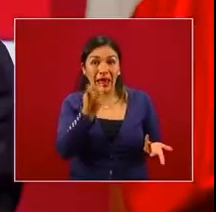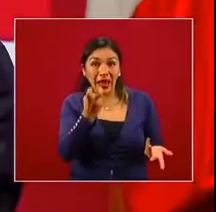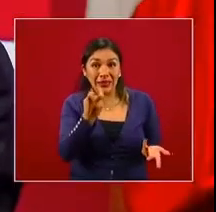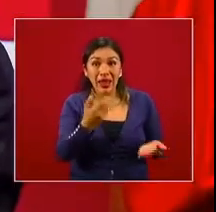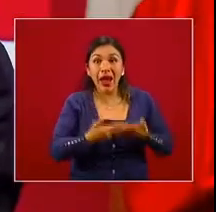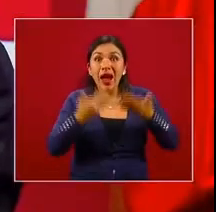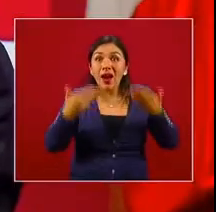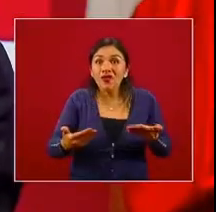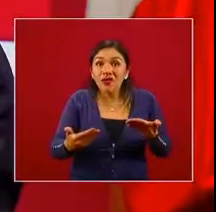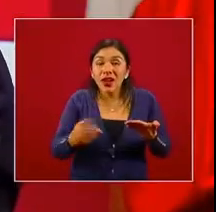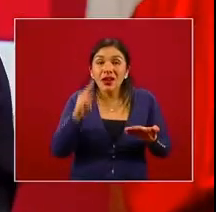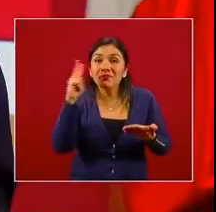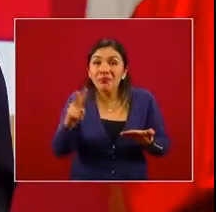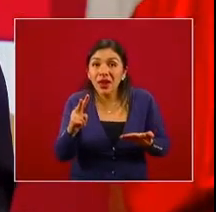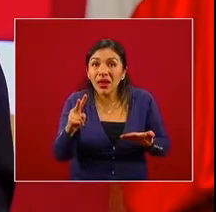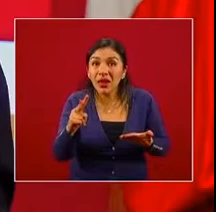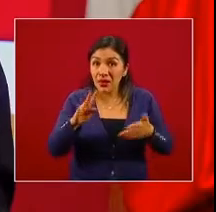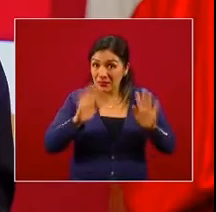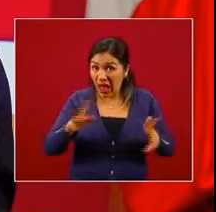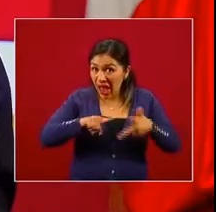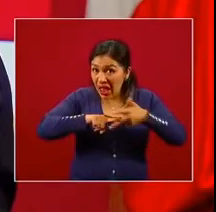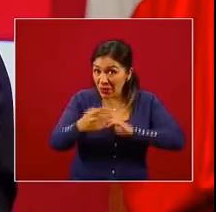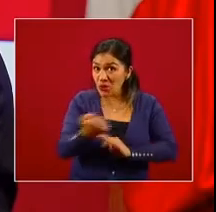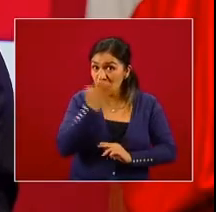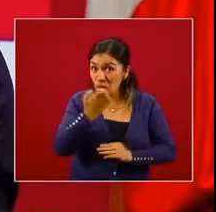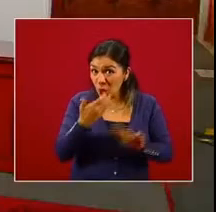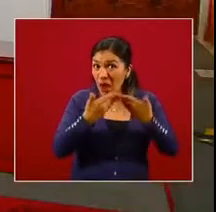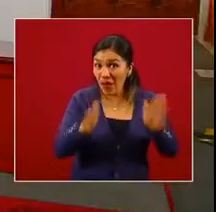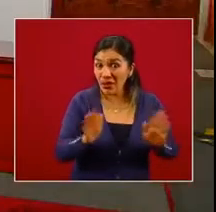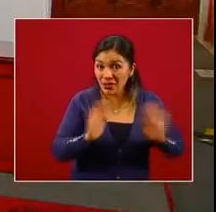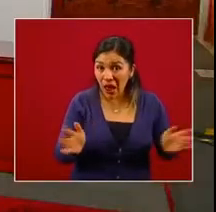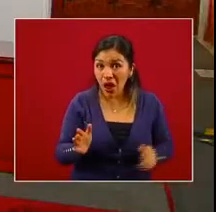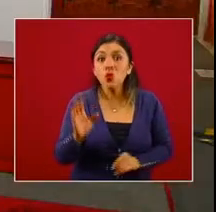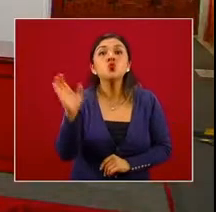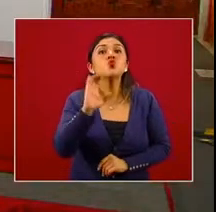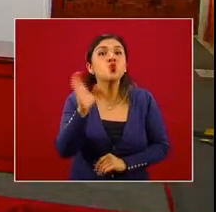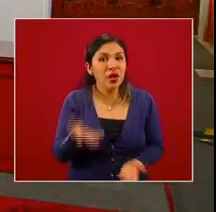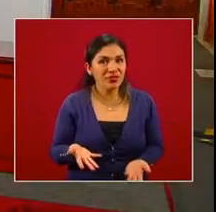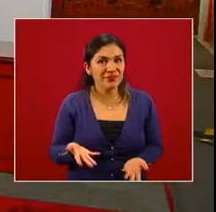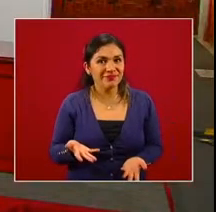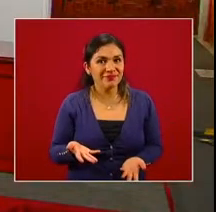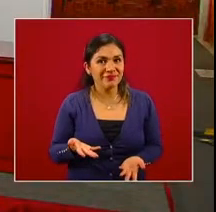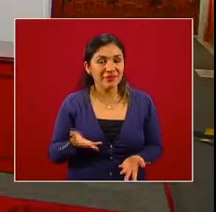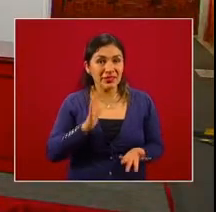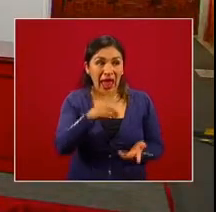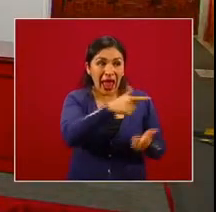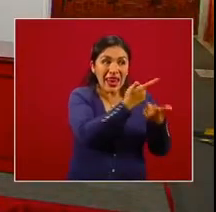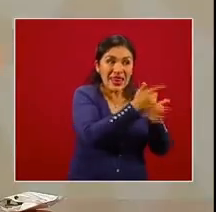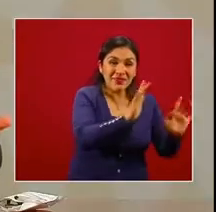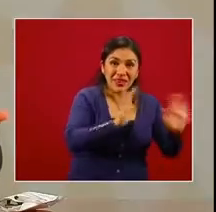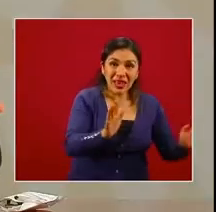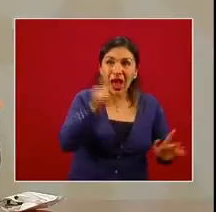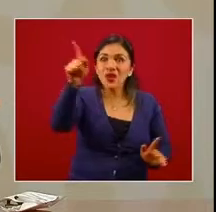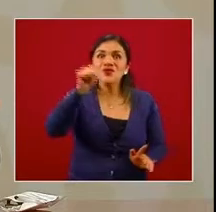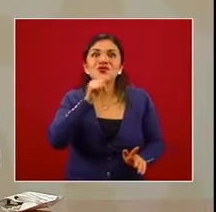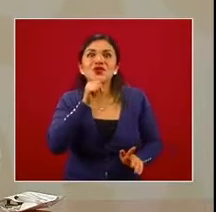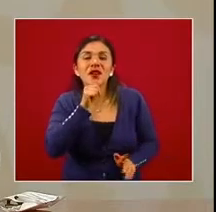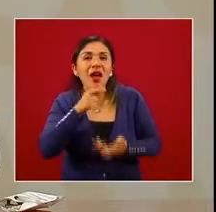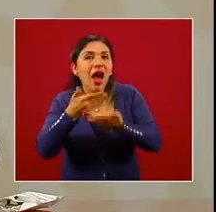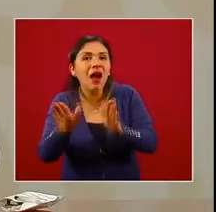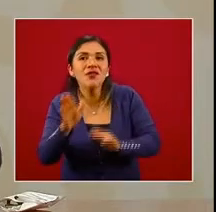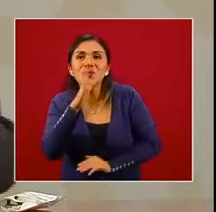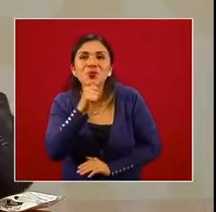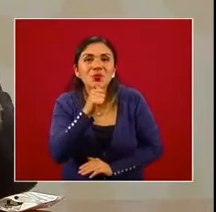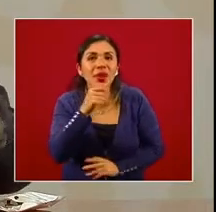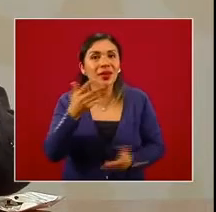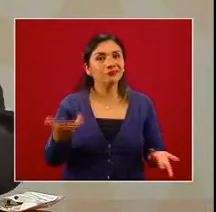The challenge is, do we open schools again? When? Do we follow the state who has